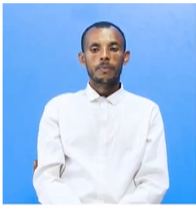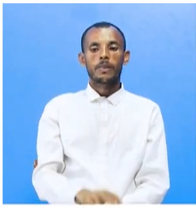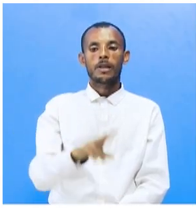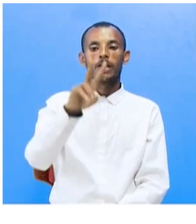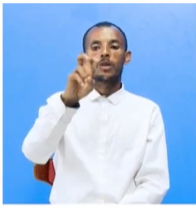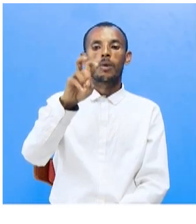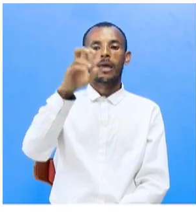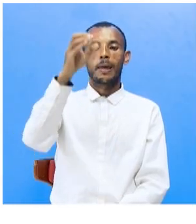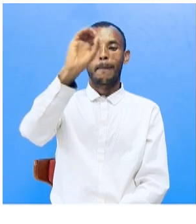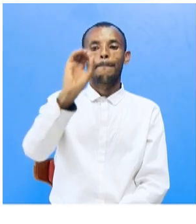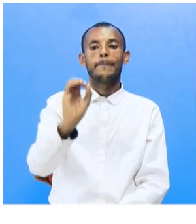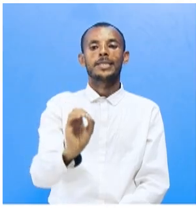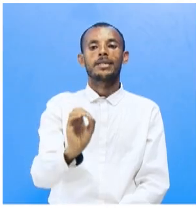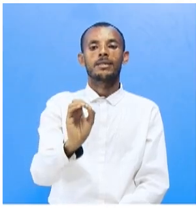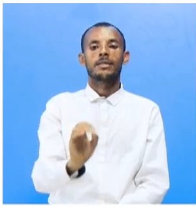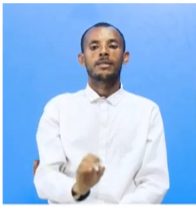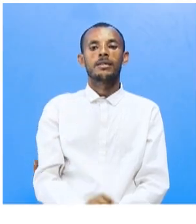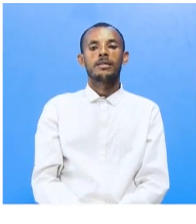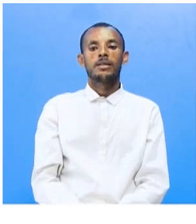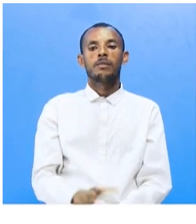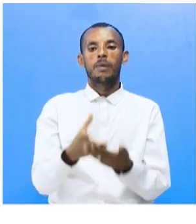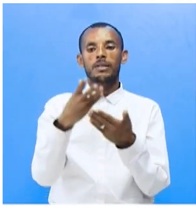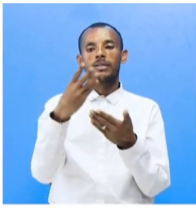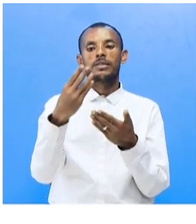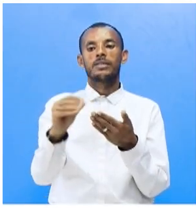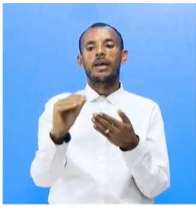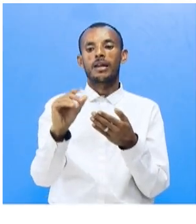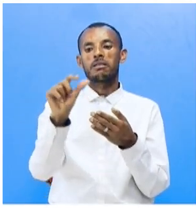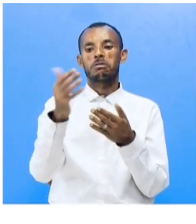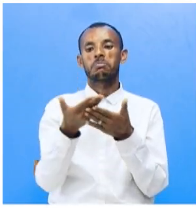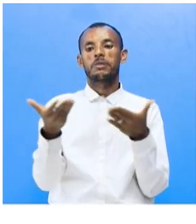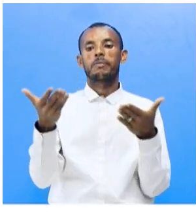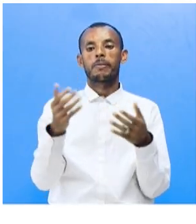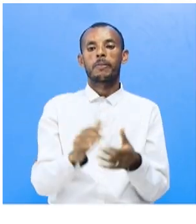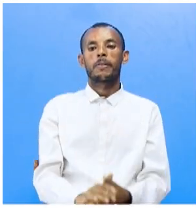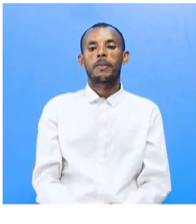20% by selling an article,